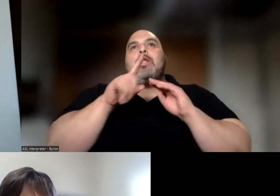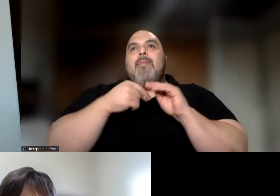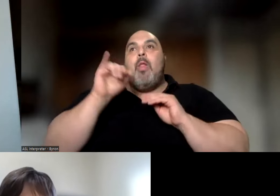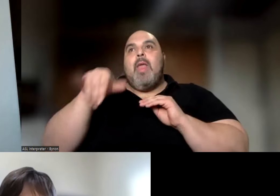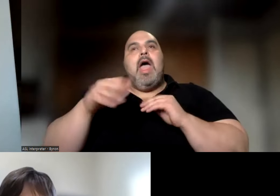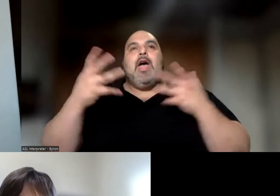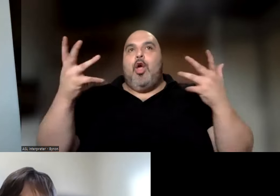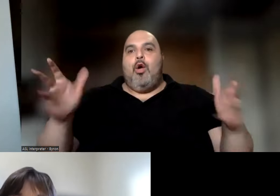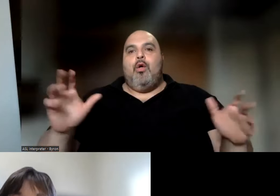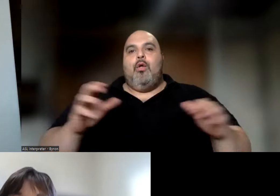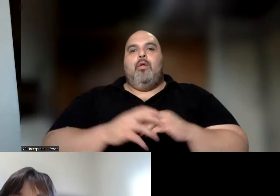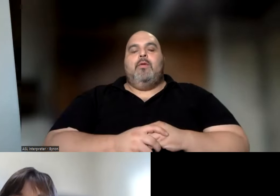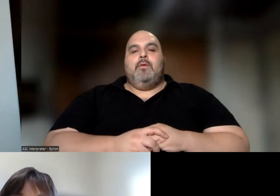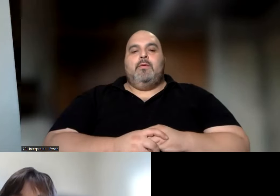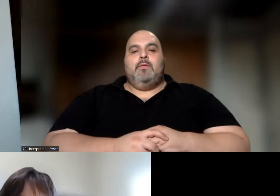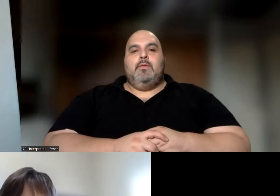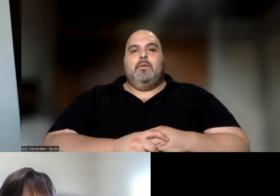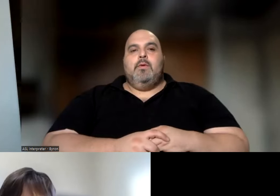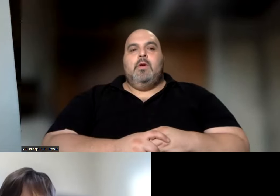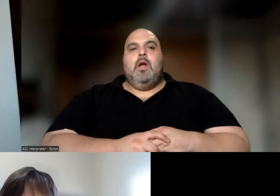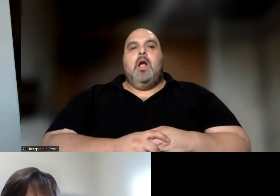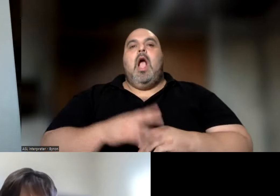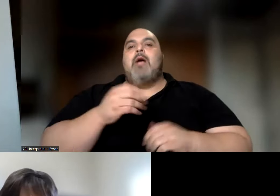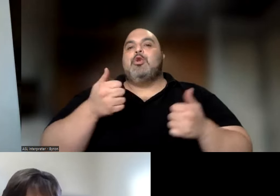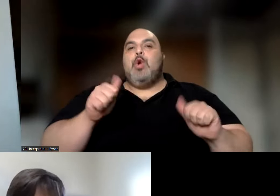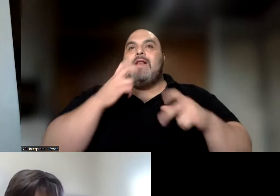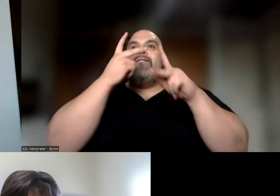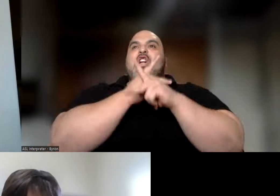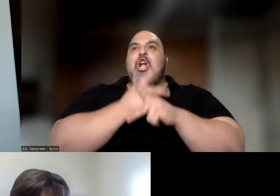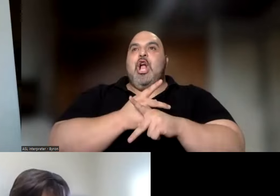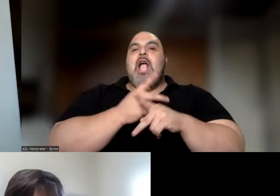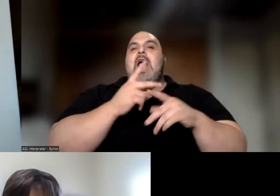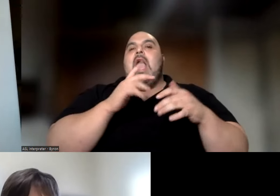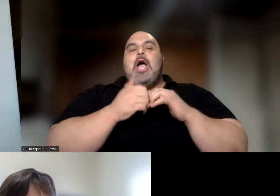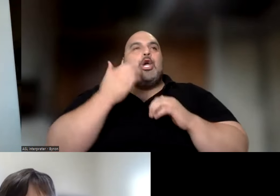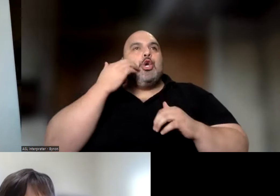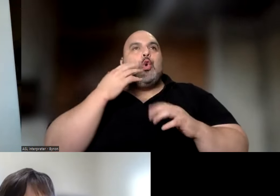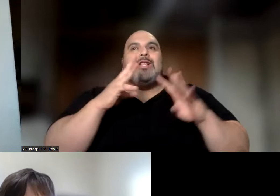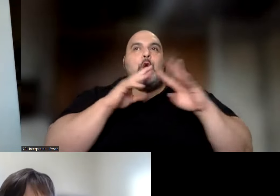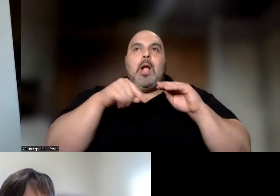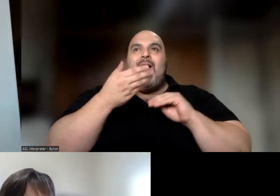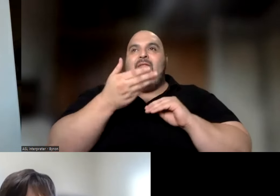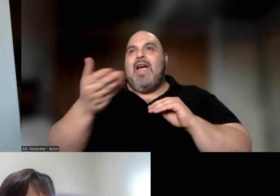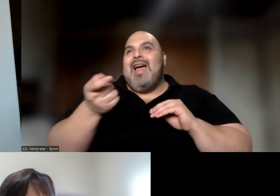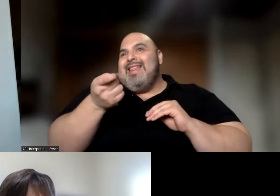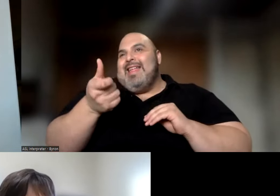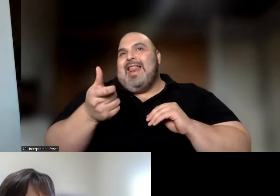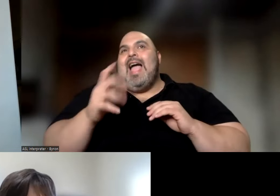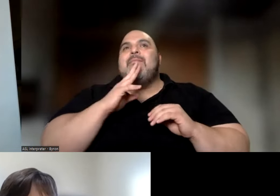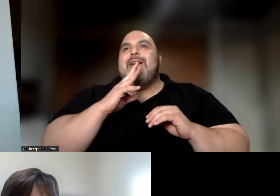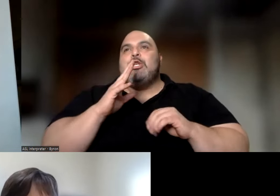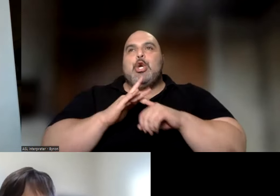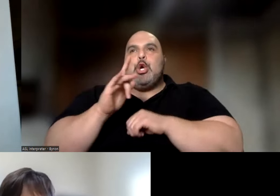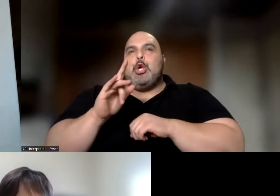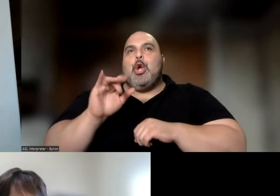all. And I was trying to figure out a way to kind of, talk about that a little bit. And I already mentioned earlier